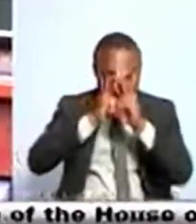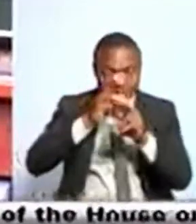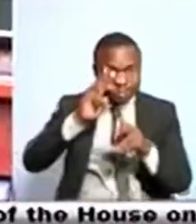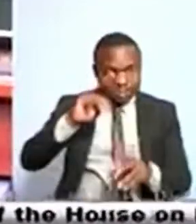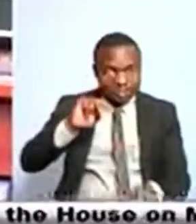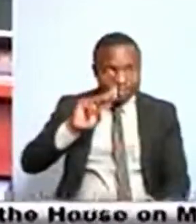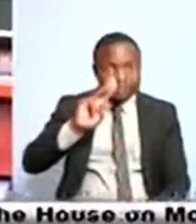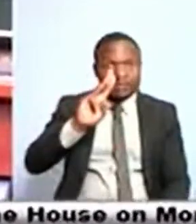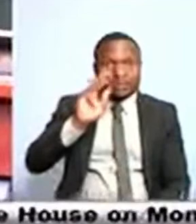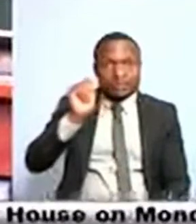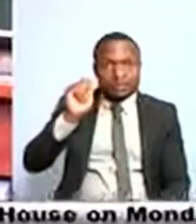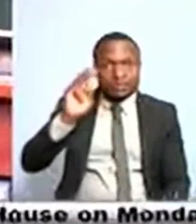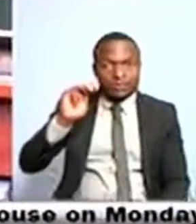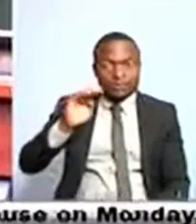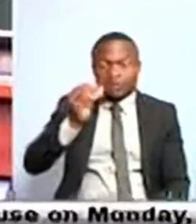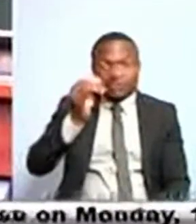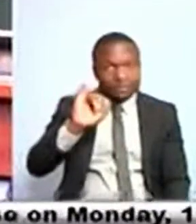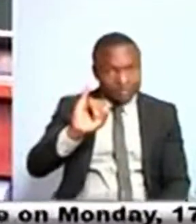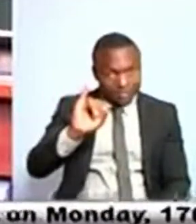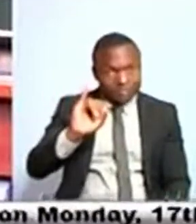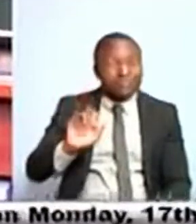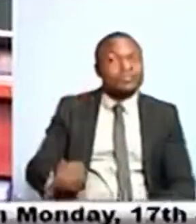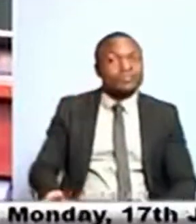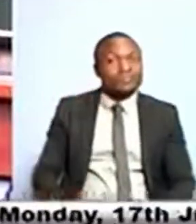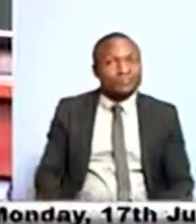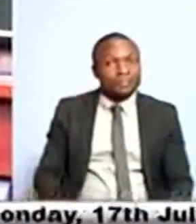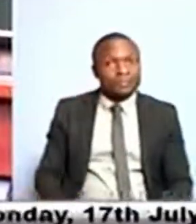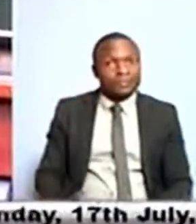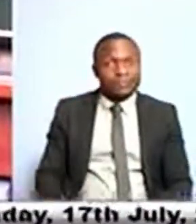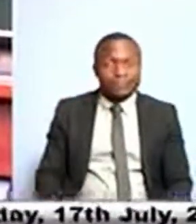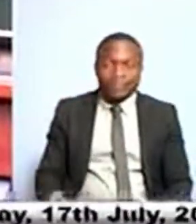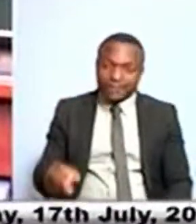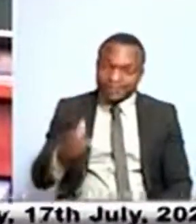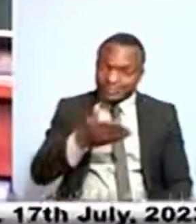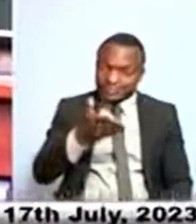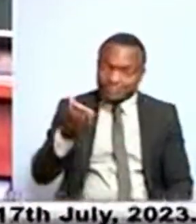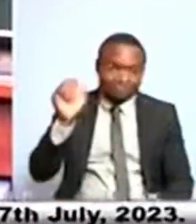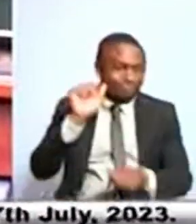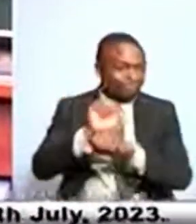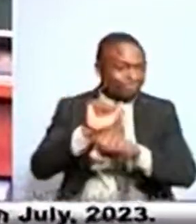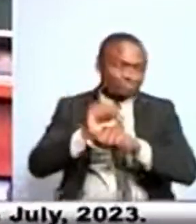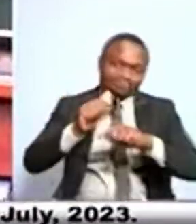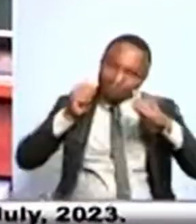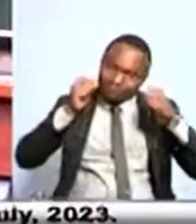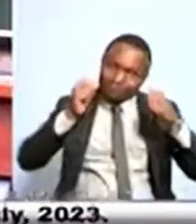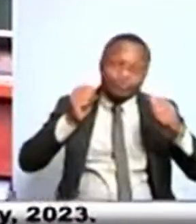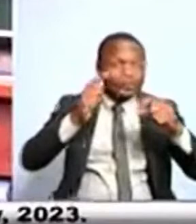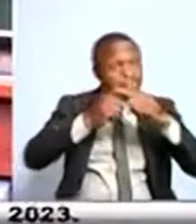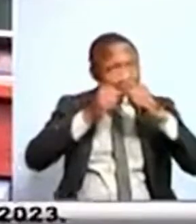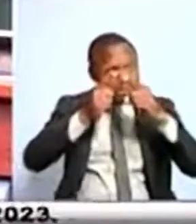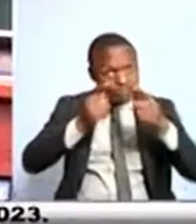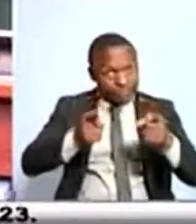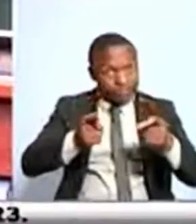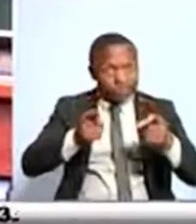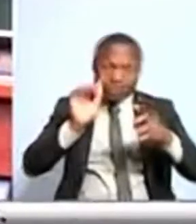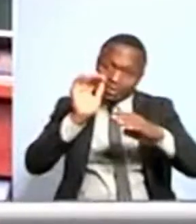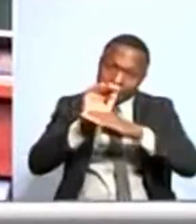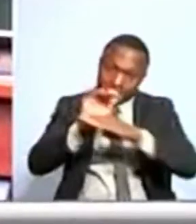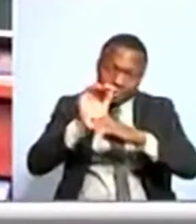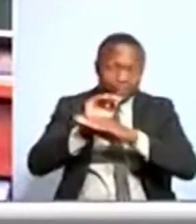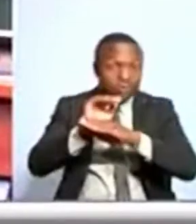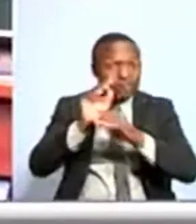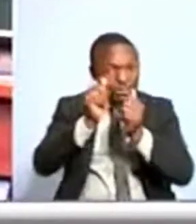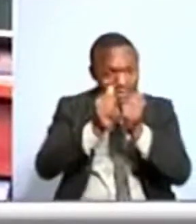is. And I know they do a very wonderful job. But with respect to the comments made on